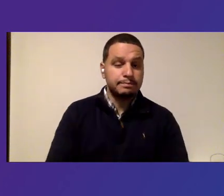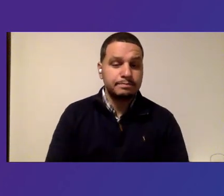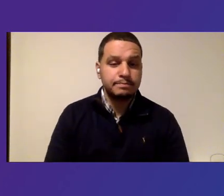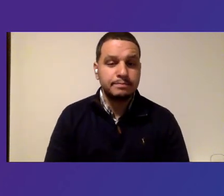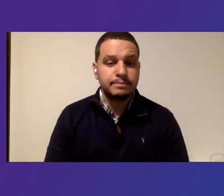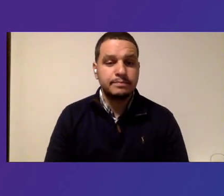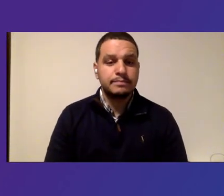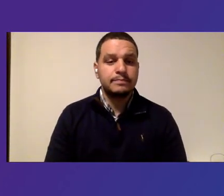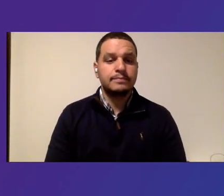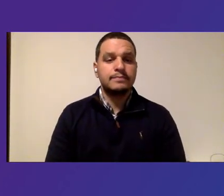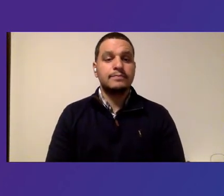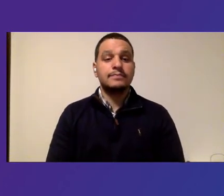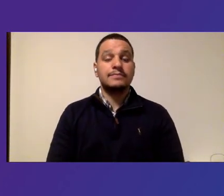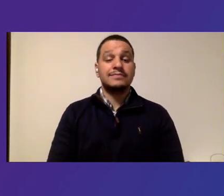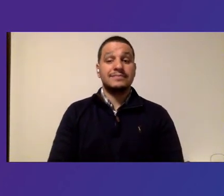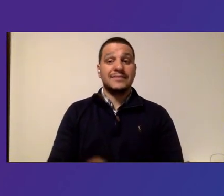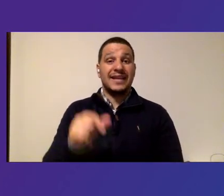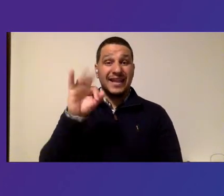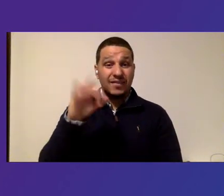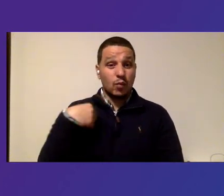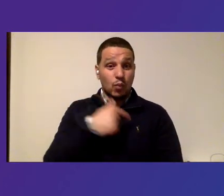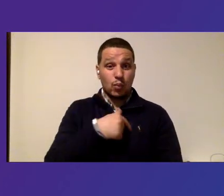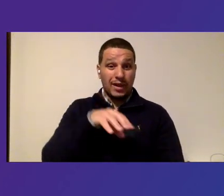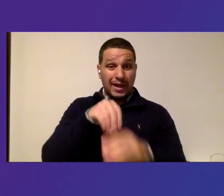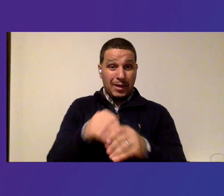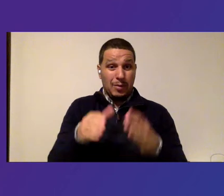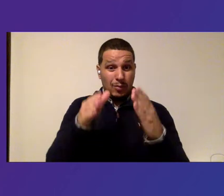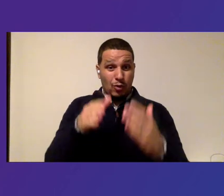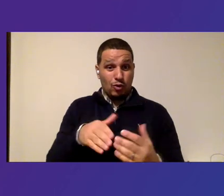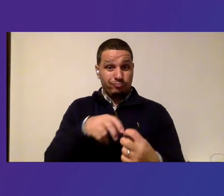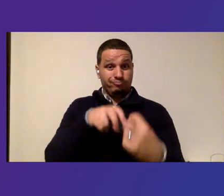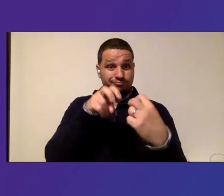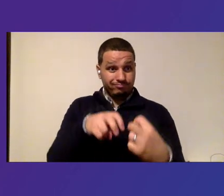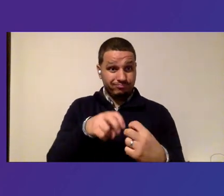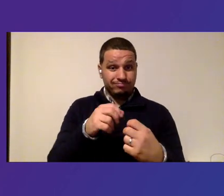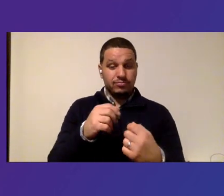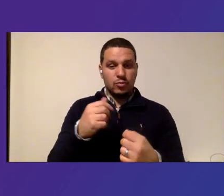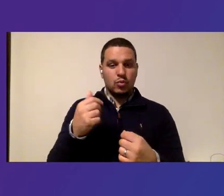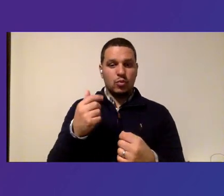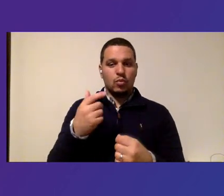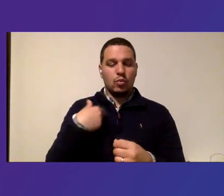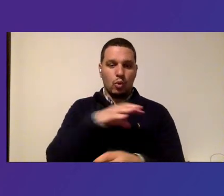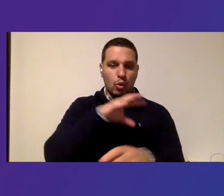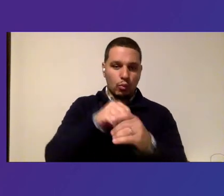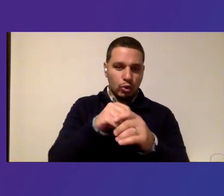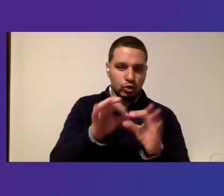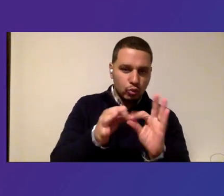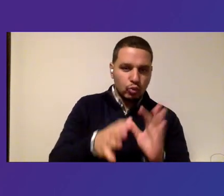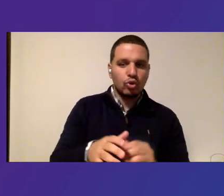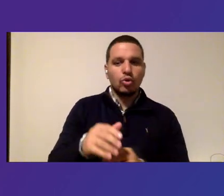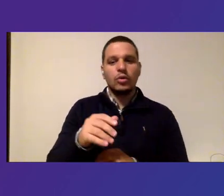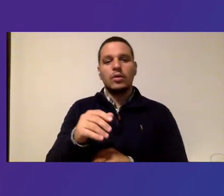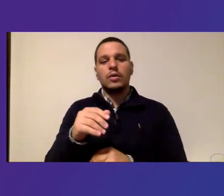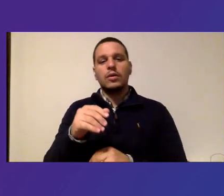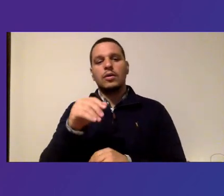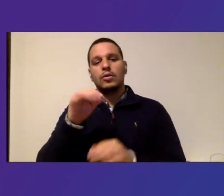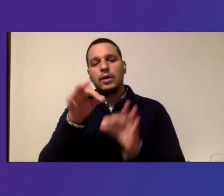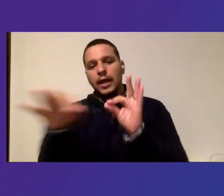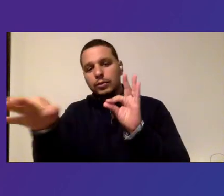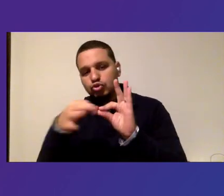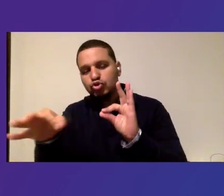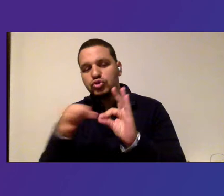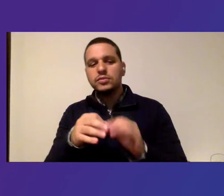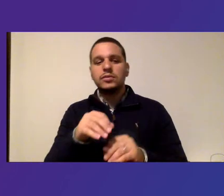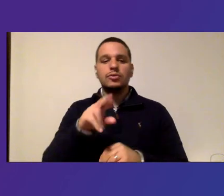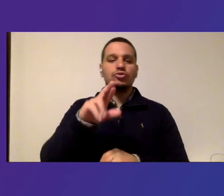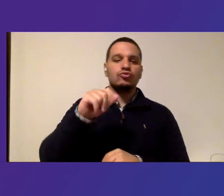In the in-person version, we would ensure accessible routes and facilities, incorporate interpreters, braille and closed captioning, and we send,